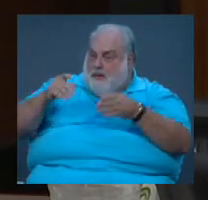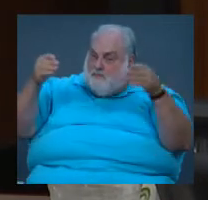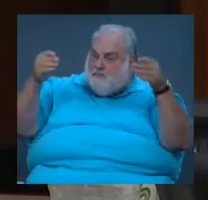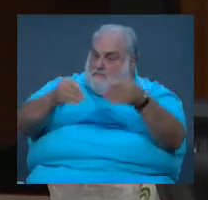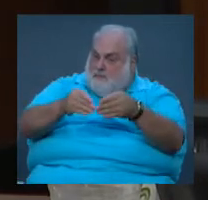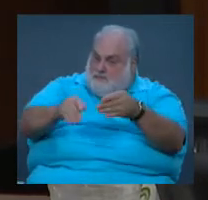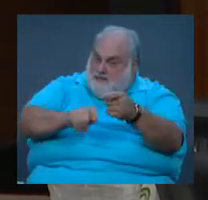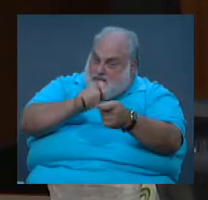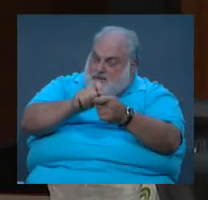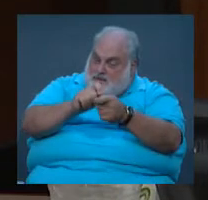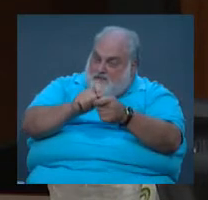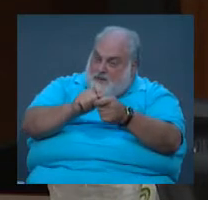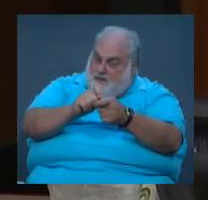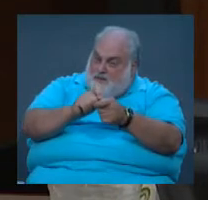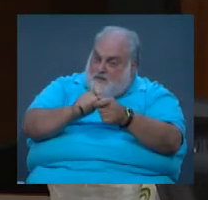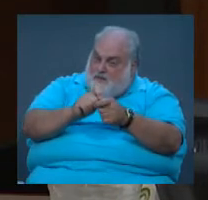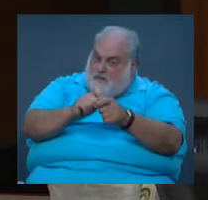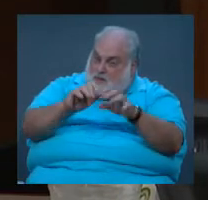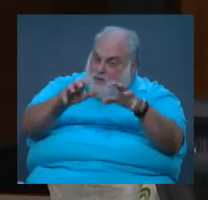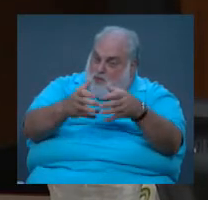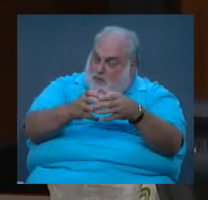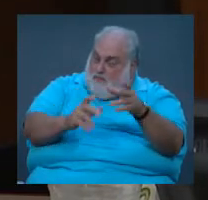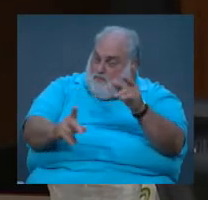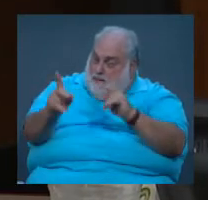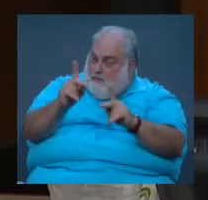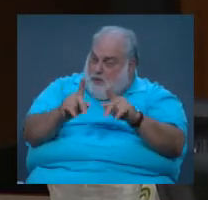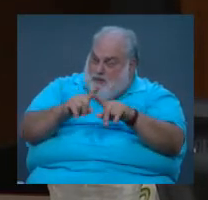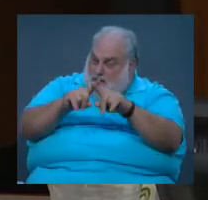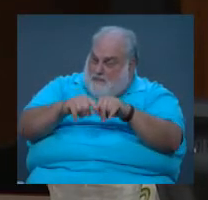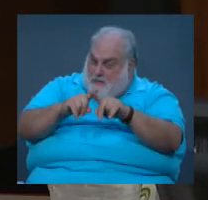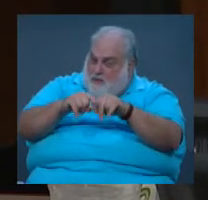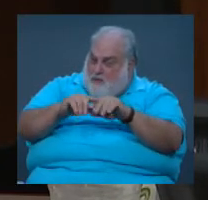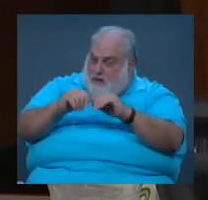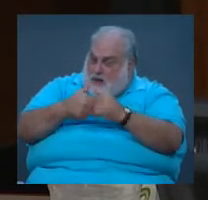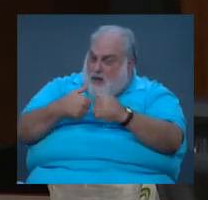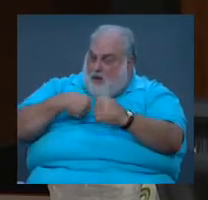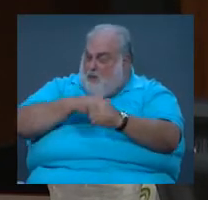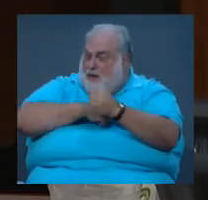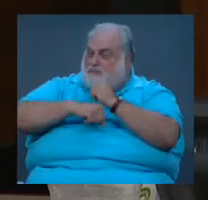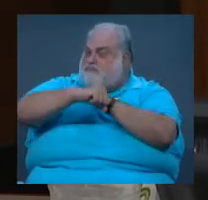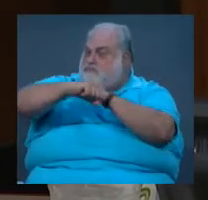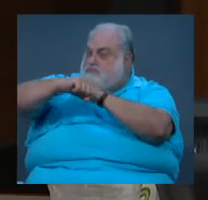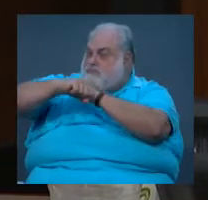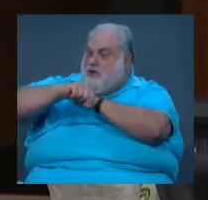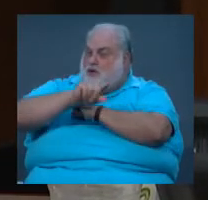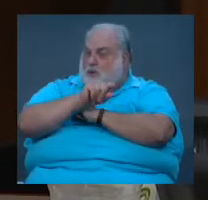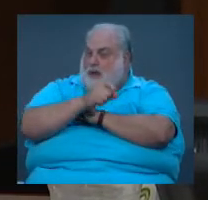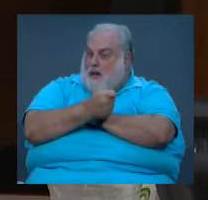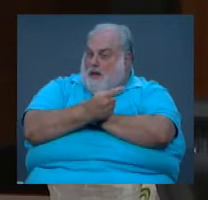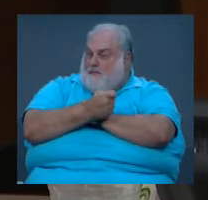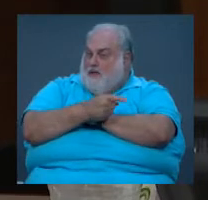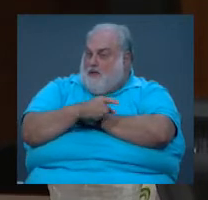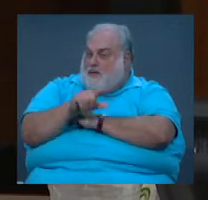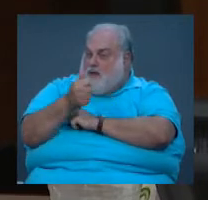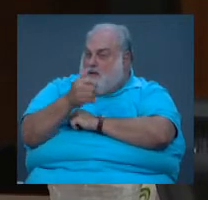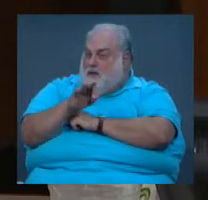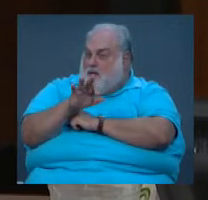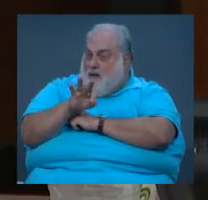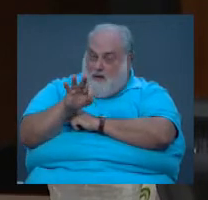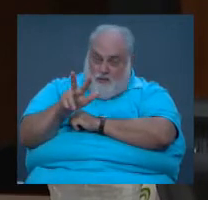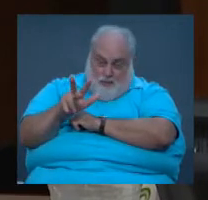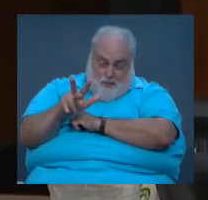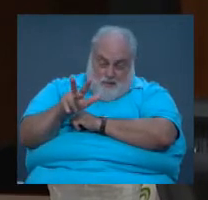dedicated to certain demographics of our community based on how we sold it in 2011 and 1993. So have we had